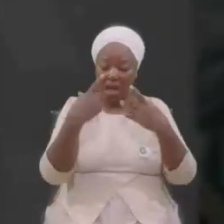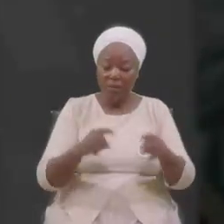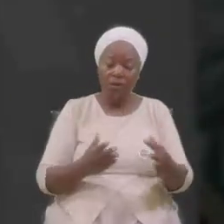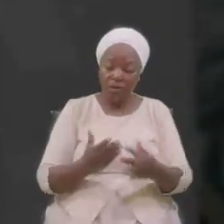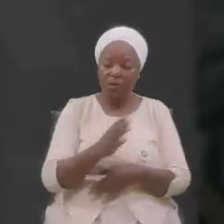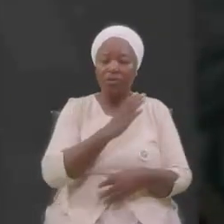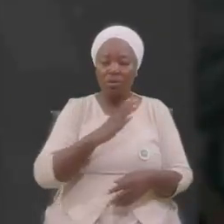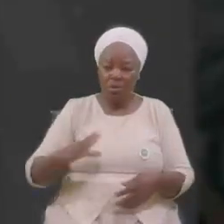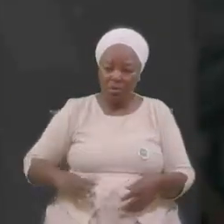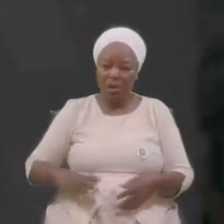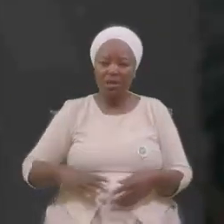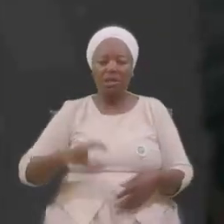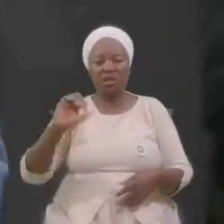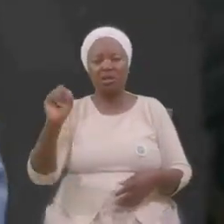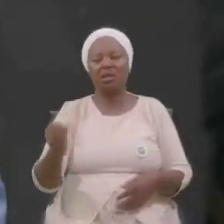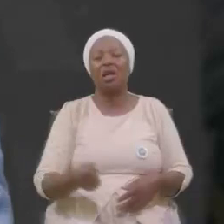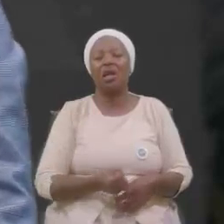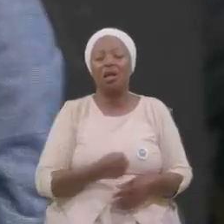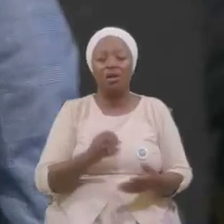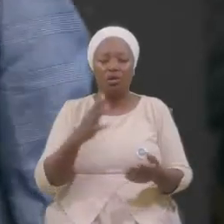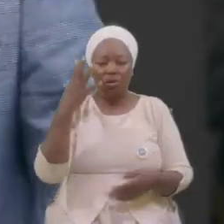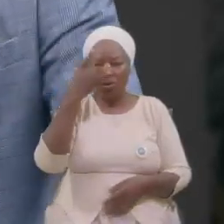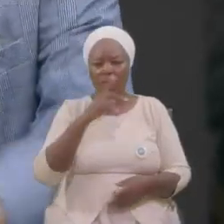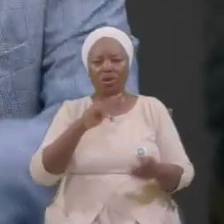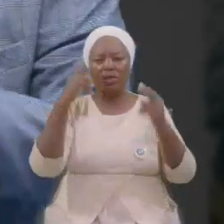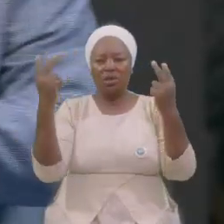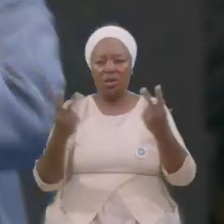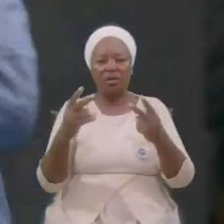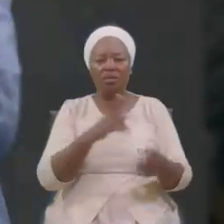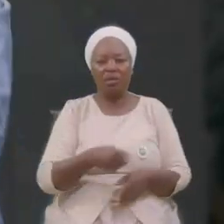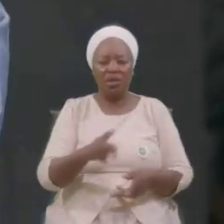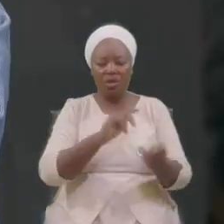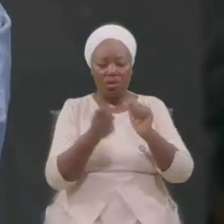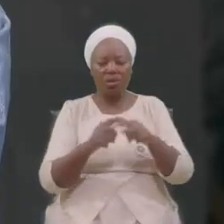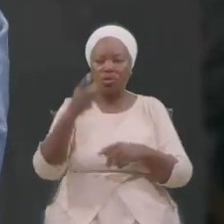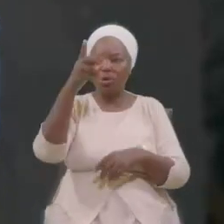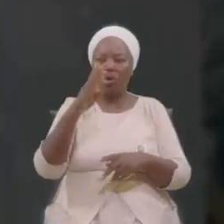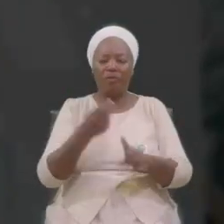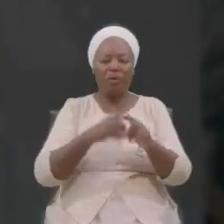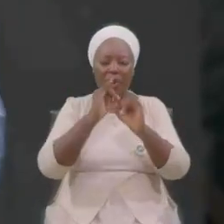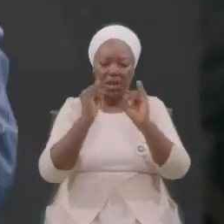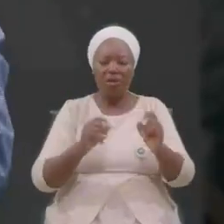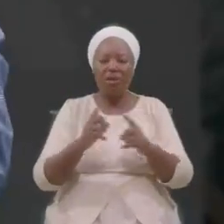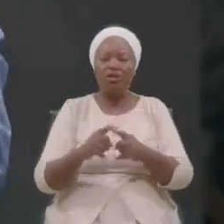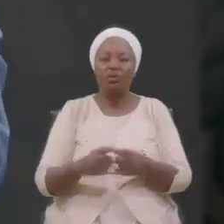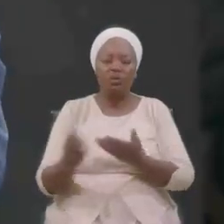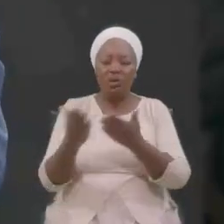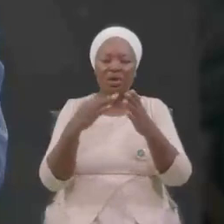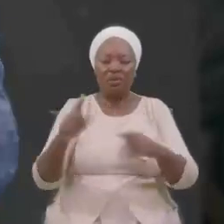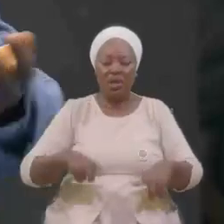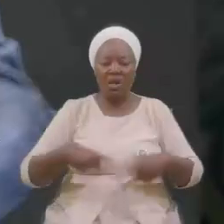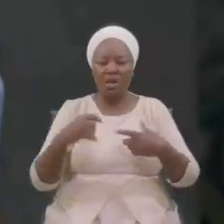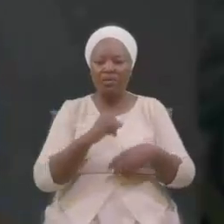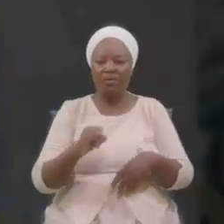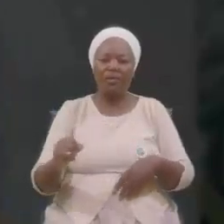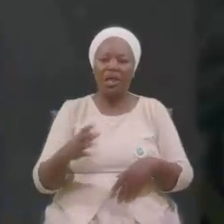glorious triumph. They turned to God from idols to serve the living